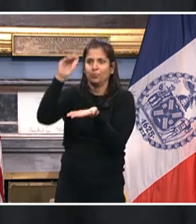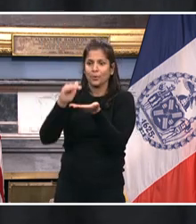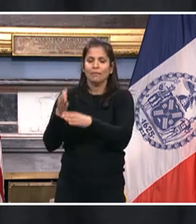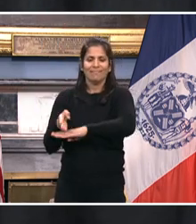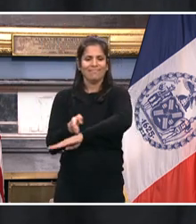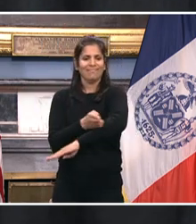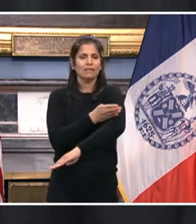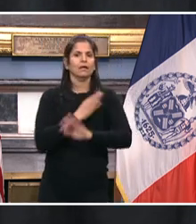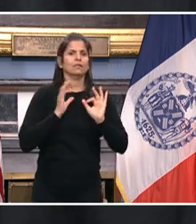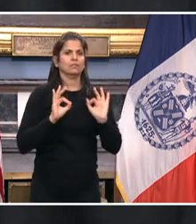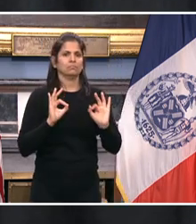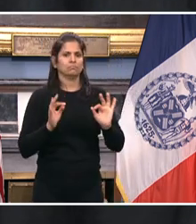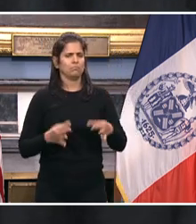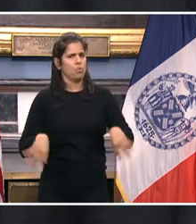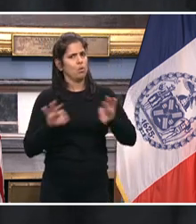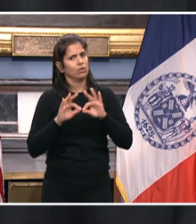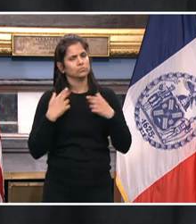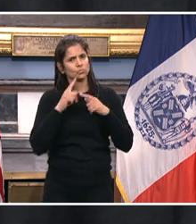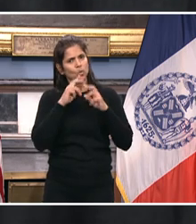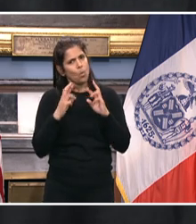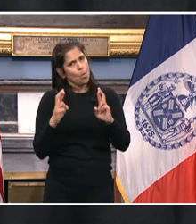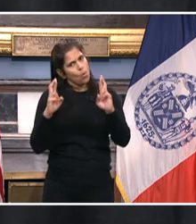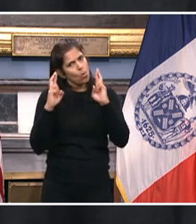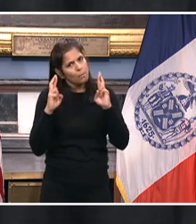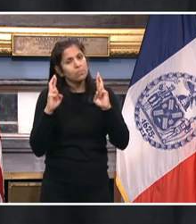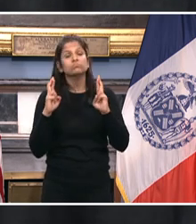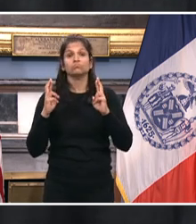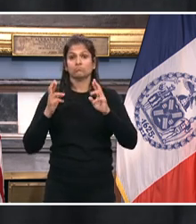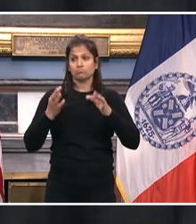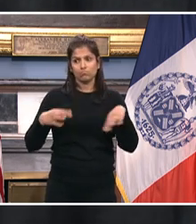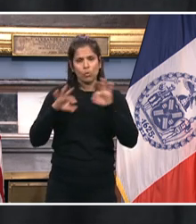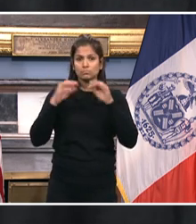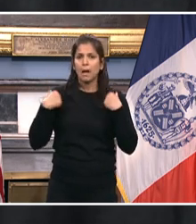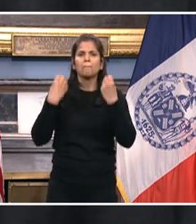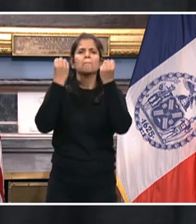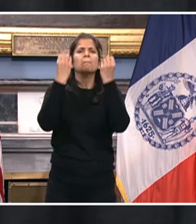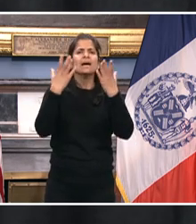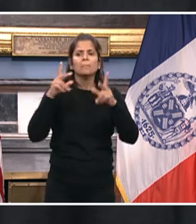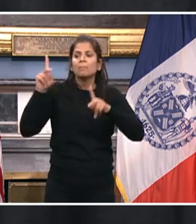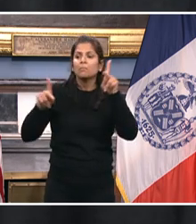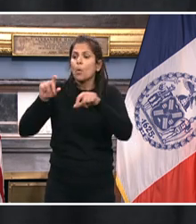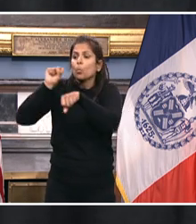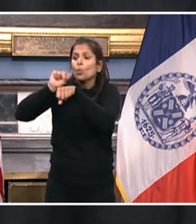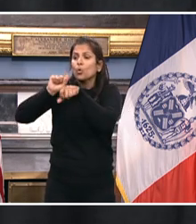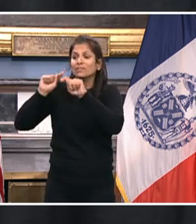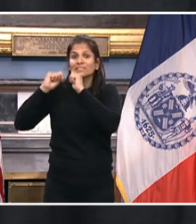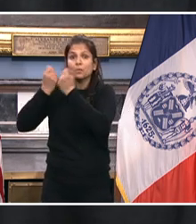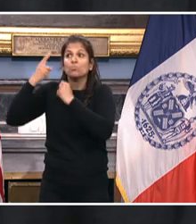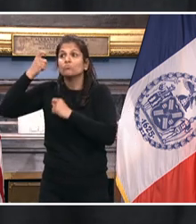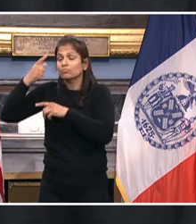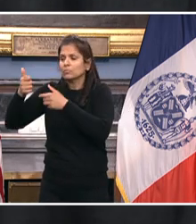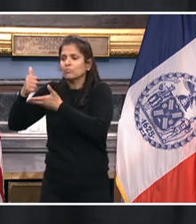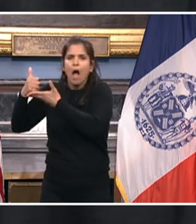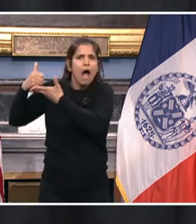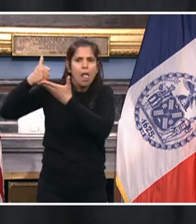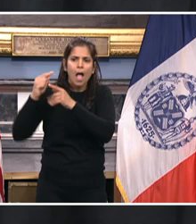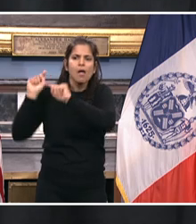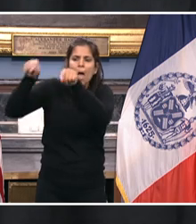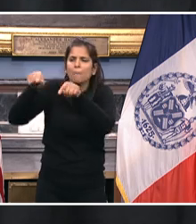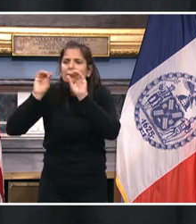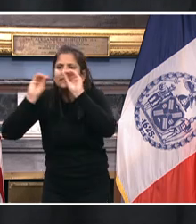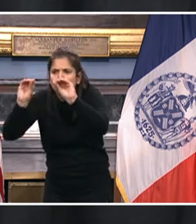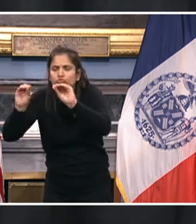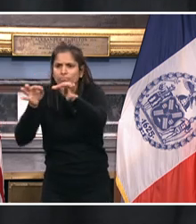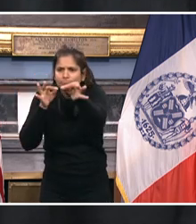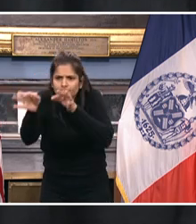advice, get guidance. That we will announce in the next few days. And then the grassroots piece, this one's a little more